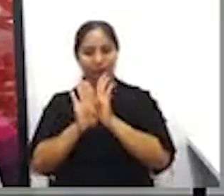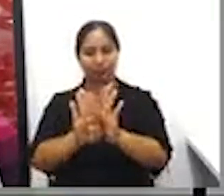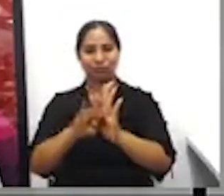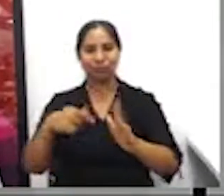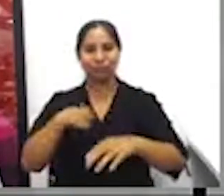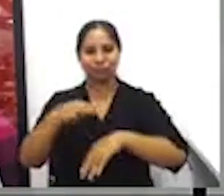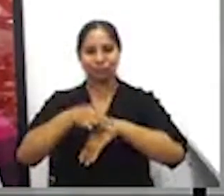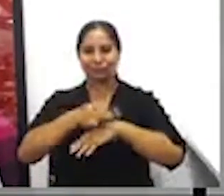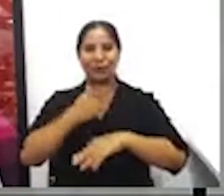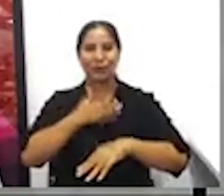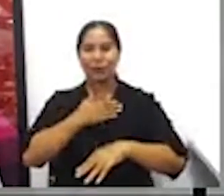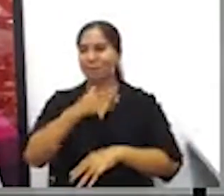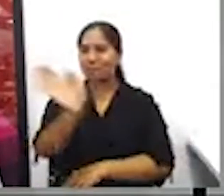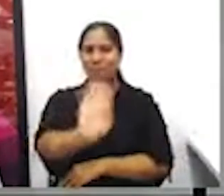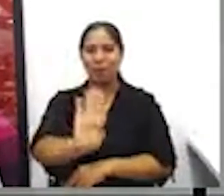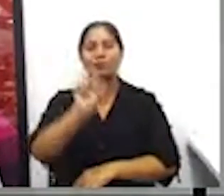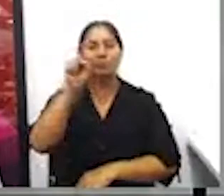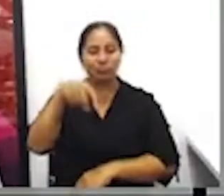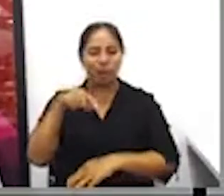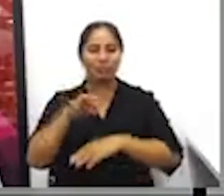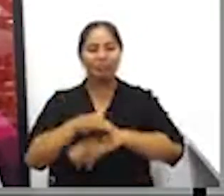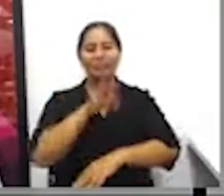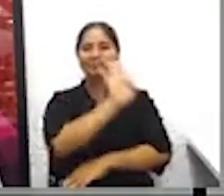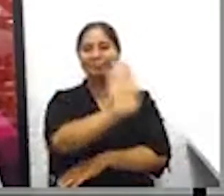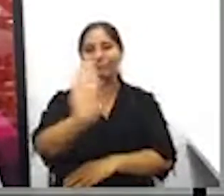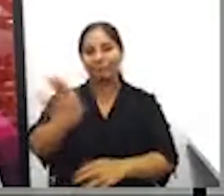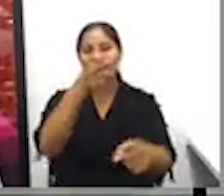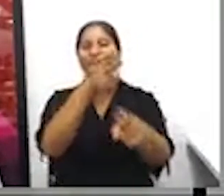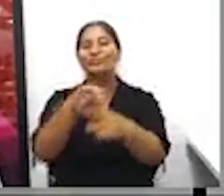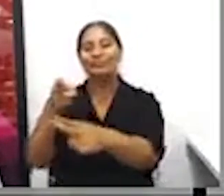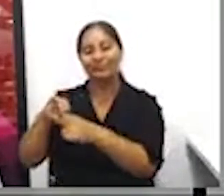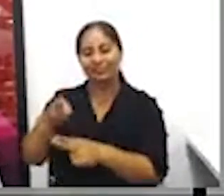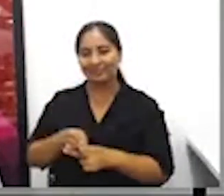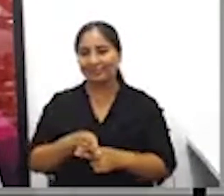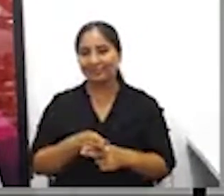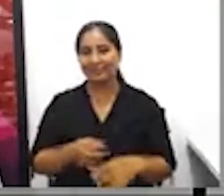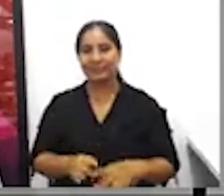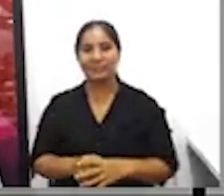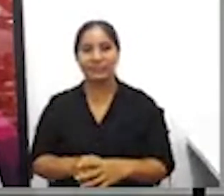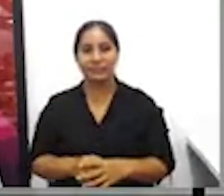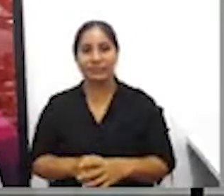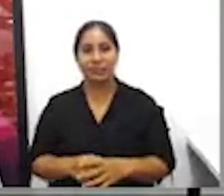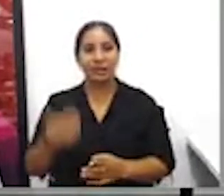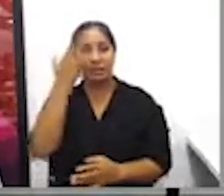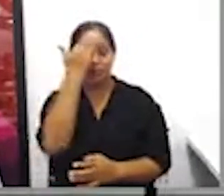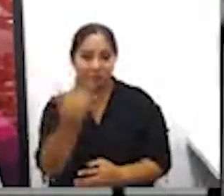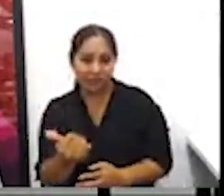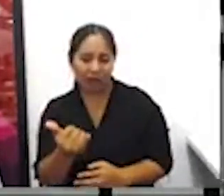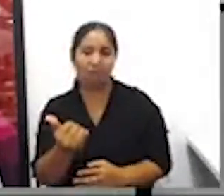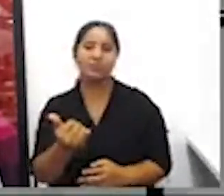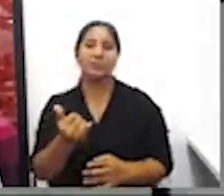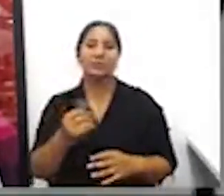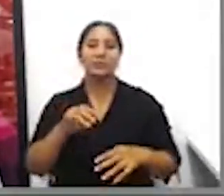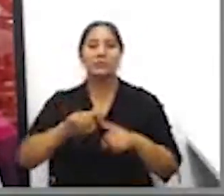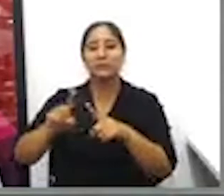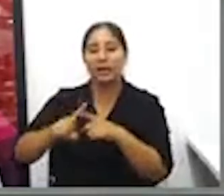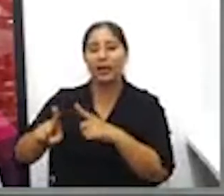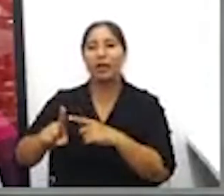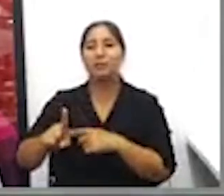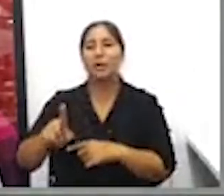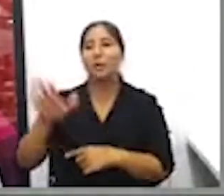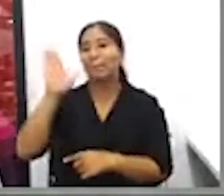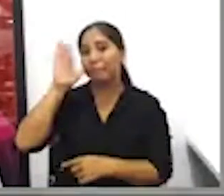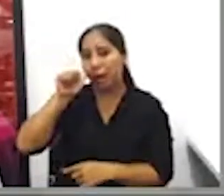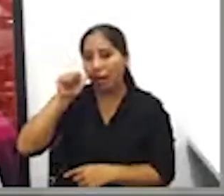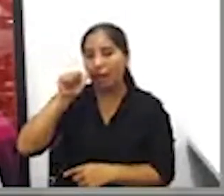Aspire to be your best self, whatever that is, whatever that is, whether it's to be a mom or a